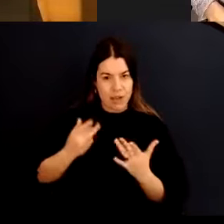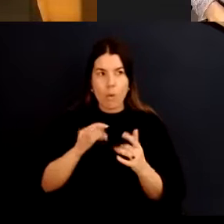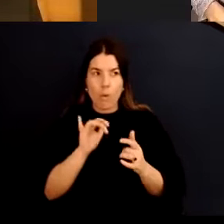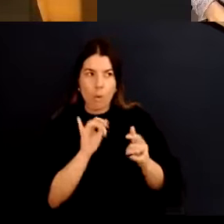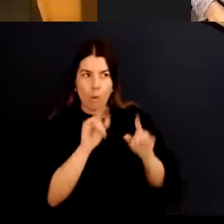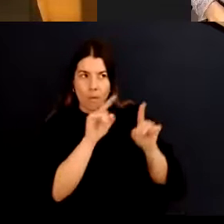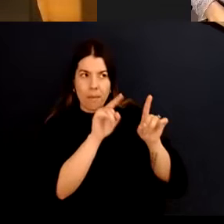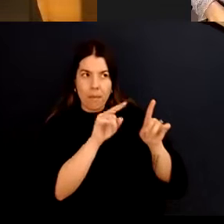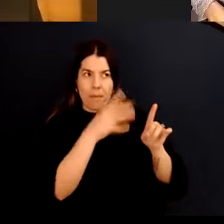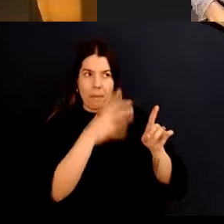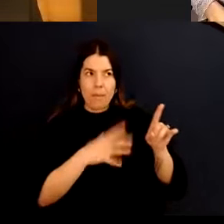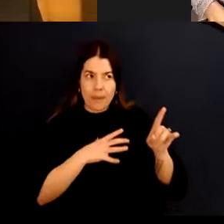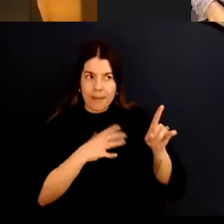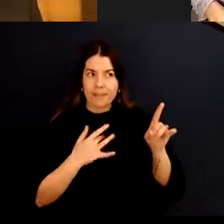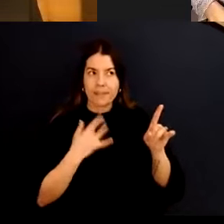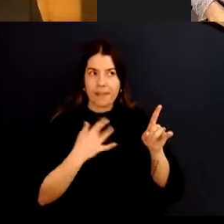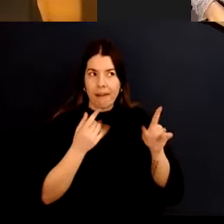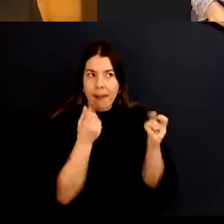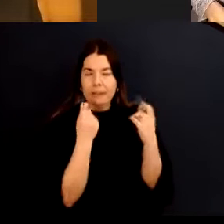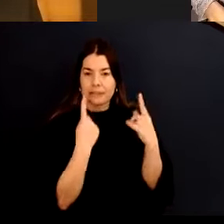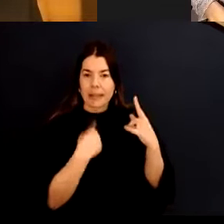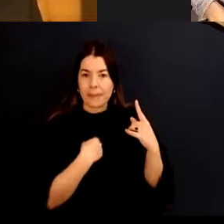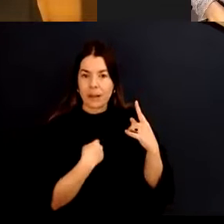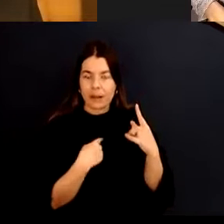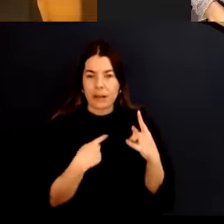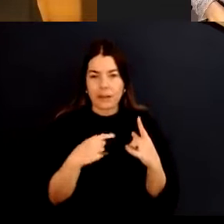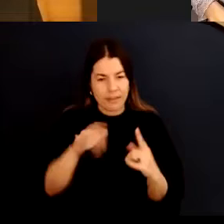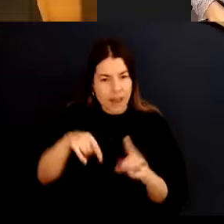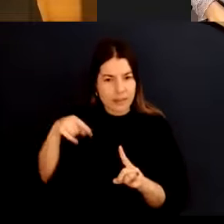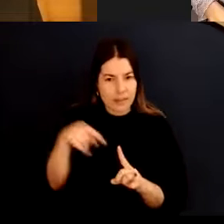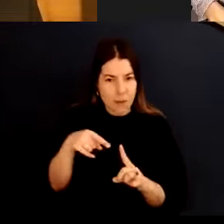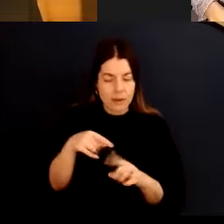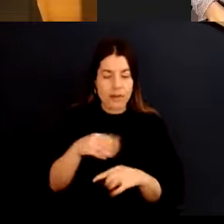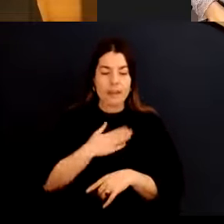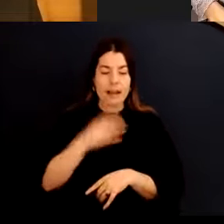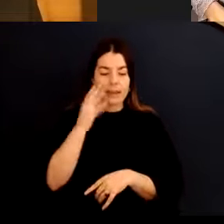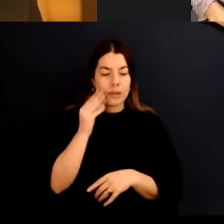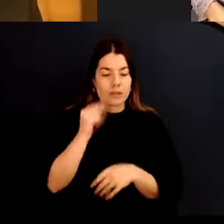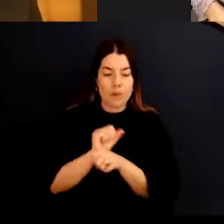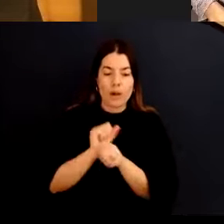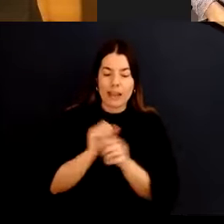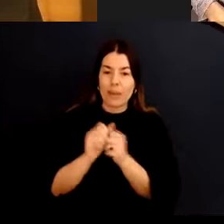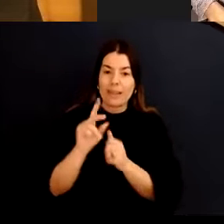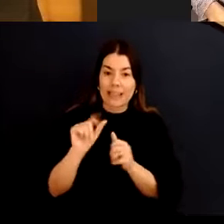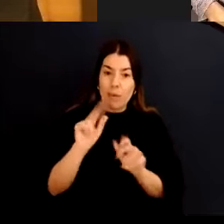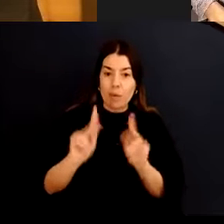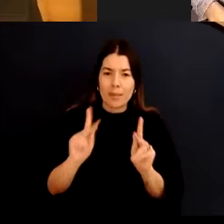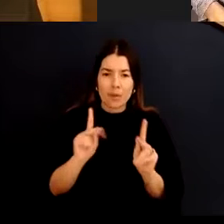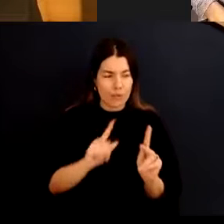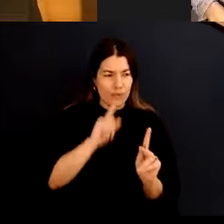my experiences of having worked with disabled people, they just kind of gravitate to me.